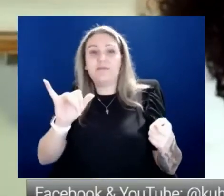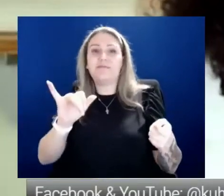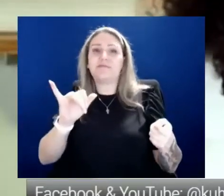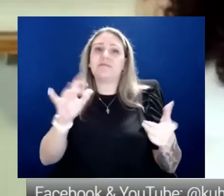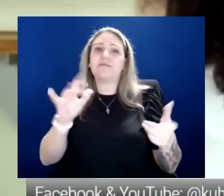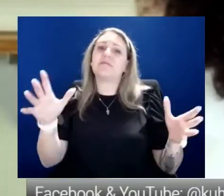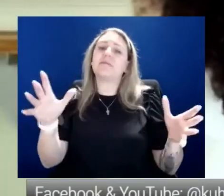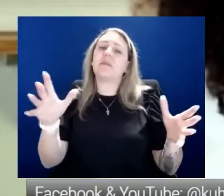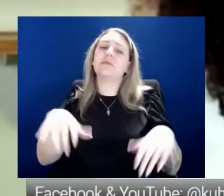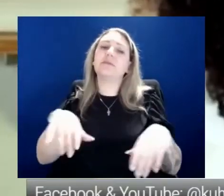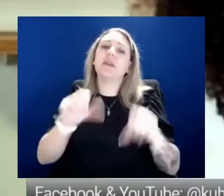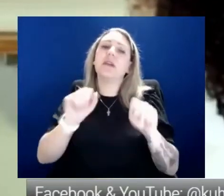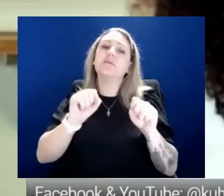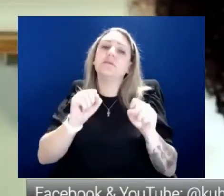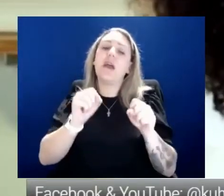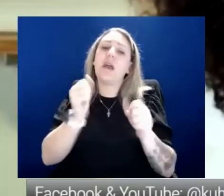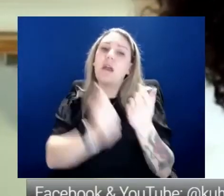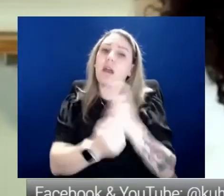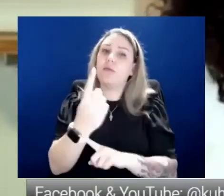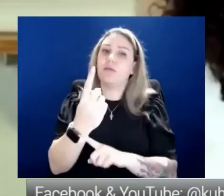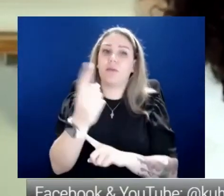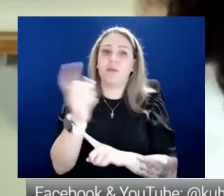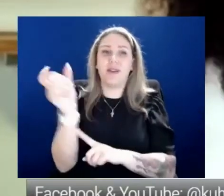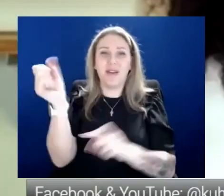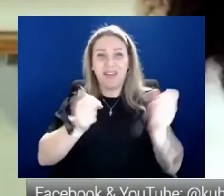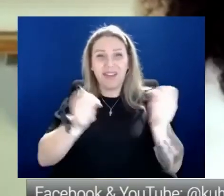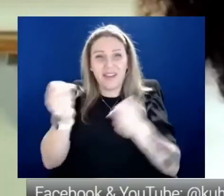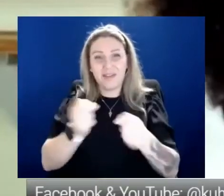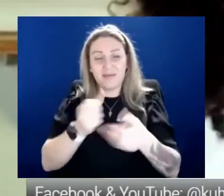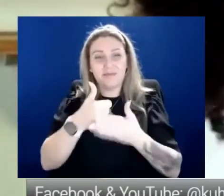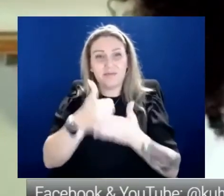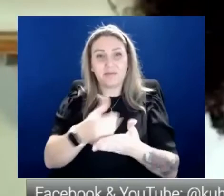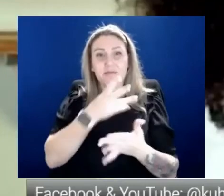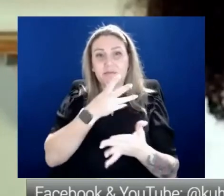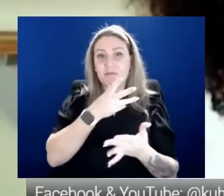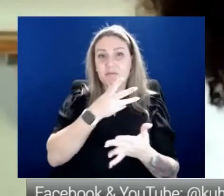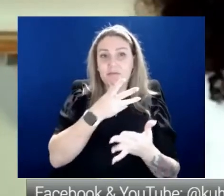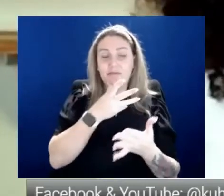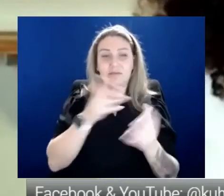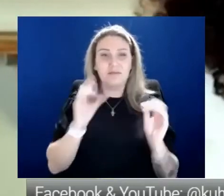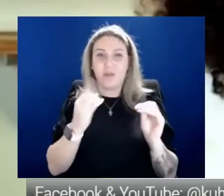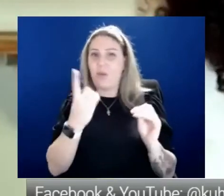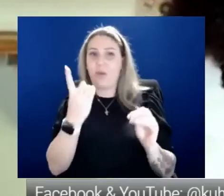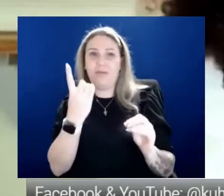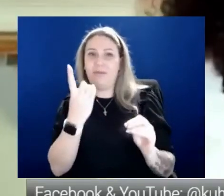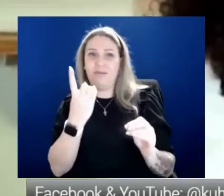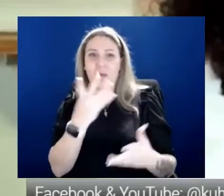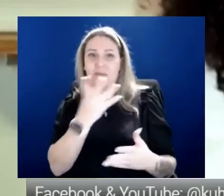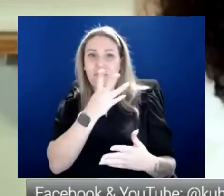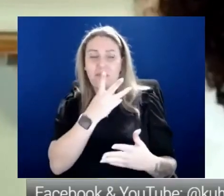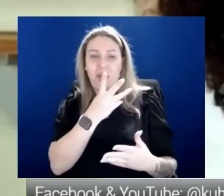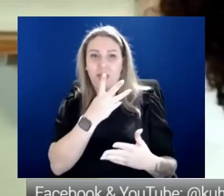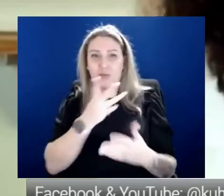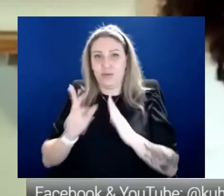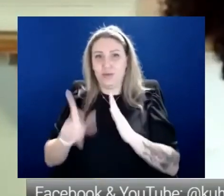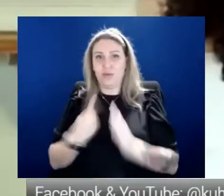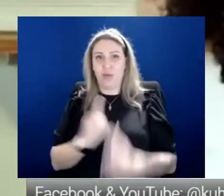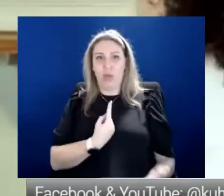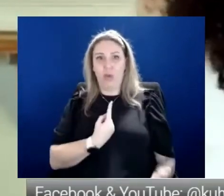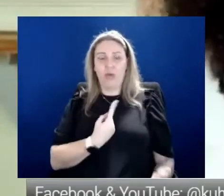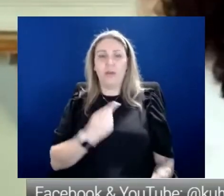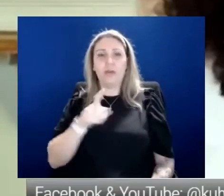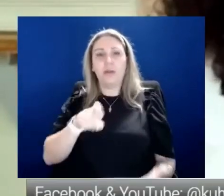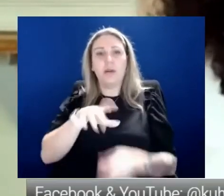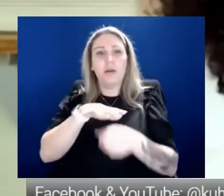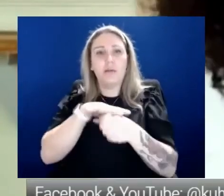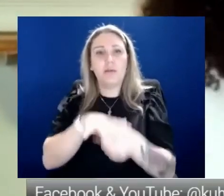to come alongside of a mom, and that no mother is an island. And so no one should feel pressured to try and